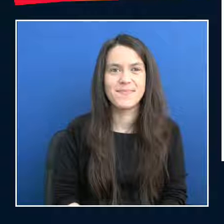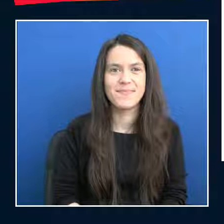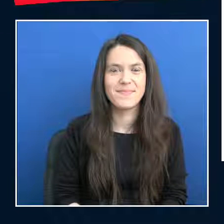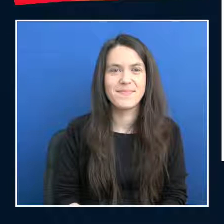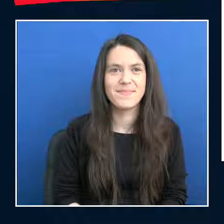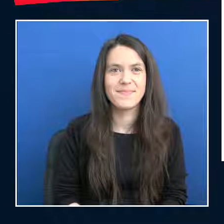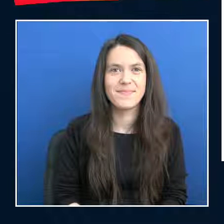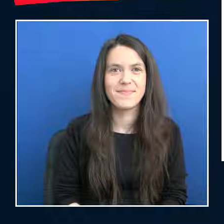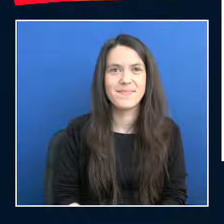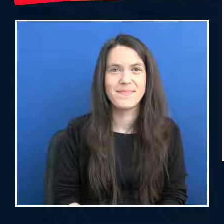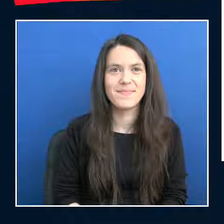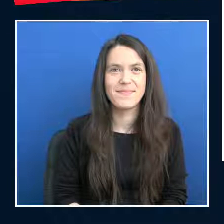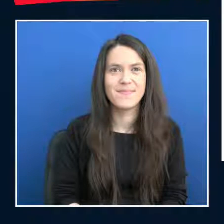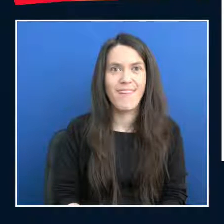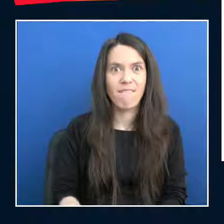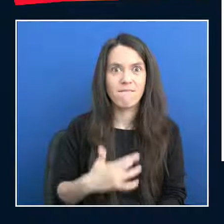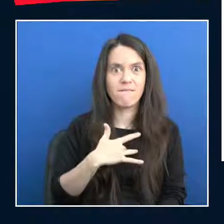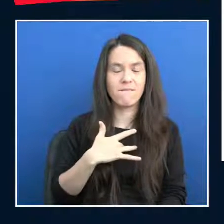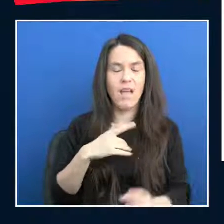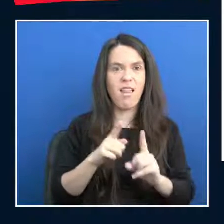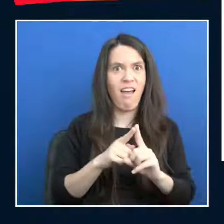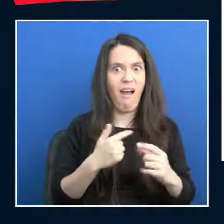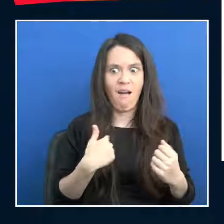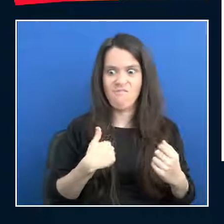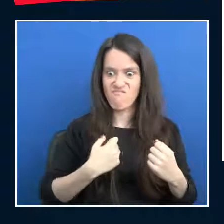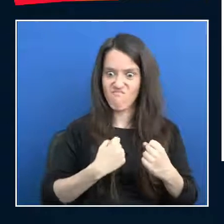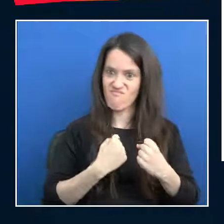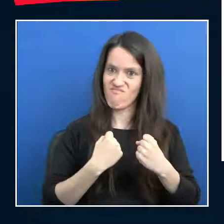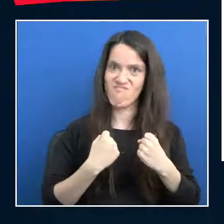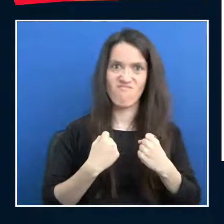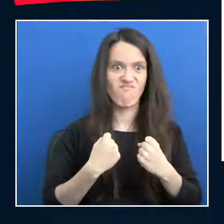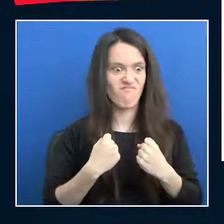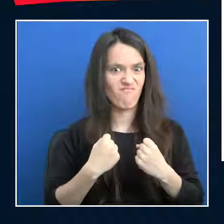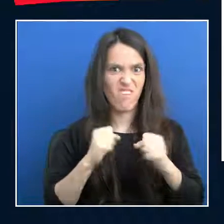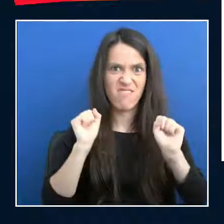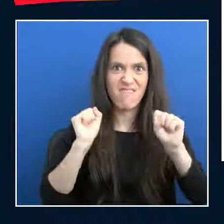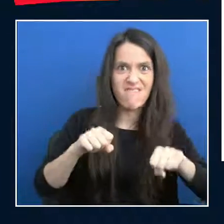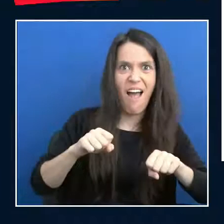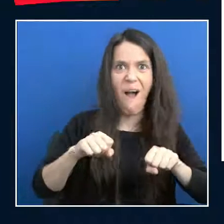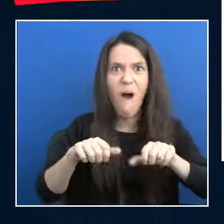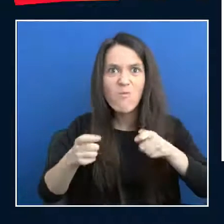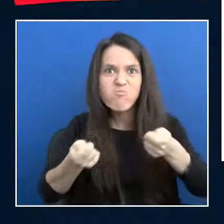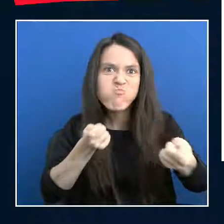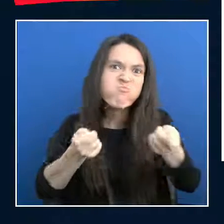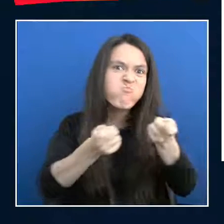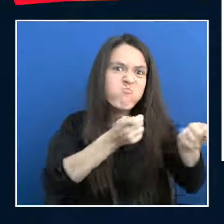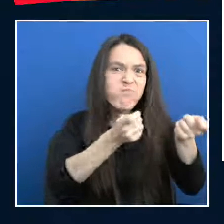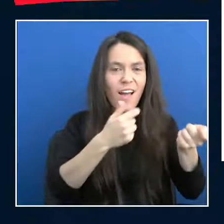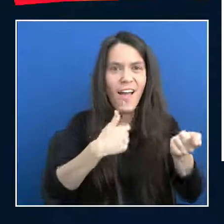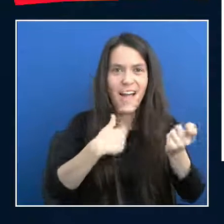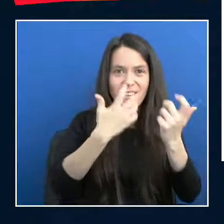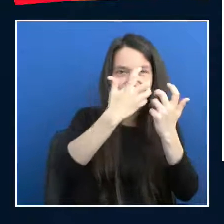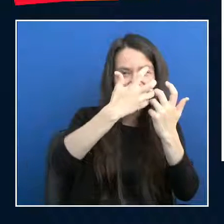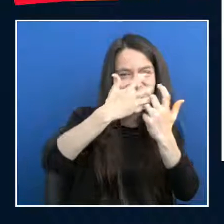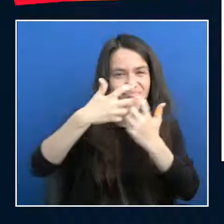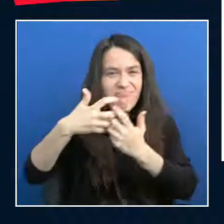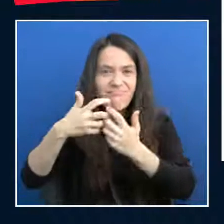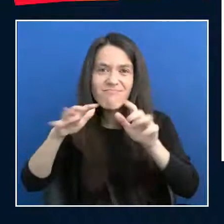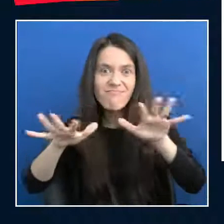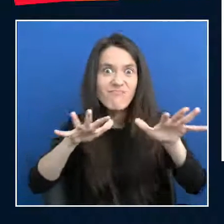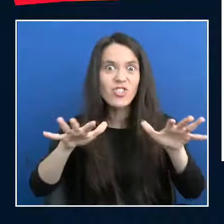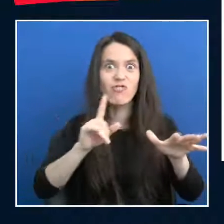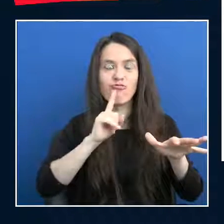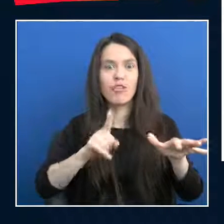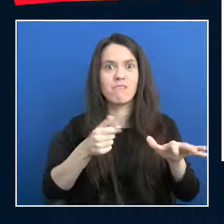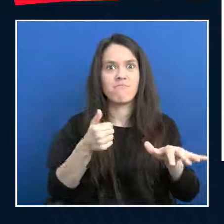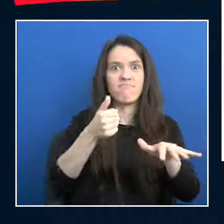Oh, and I felt so powerful, you know, having all those ones which were like dependent on each other. So a whole event-driven